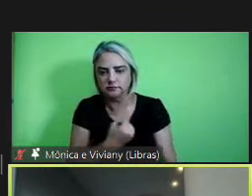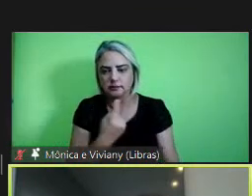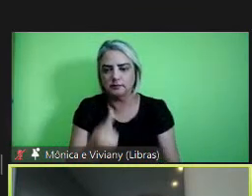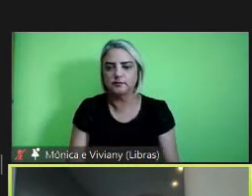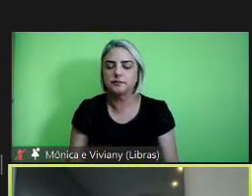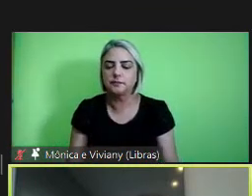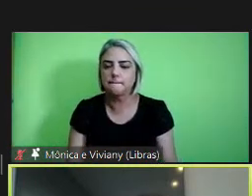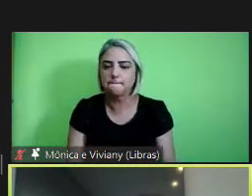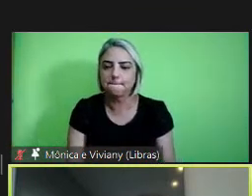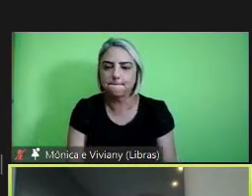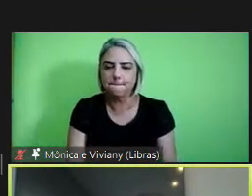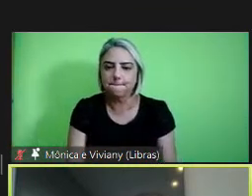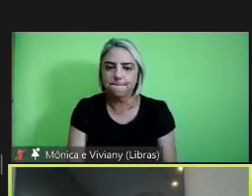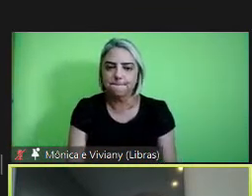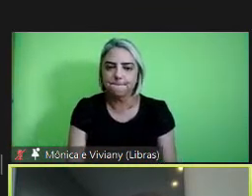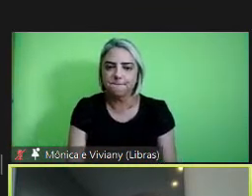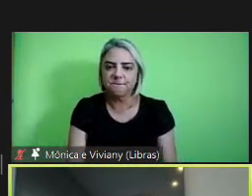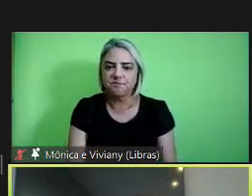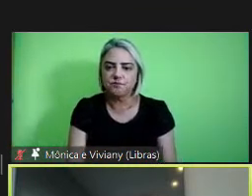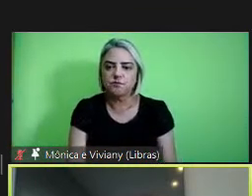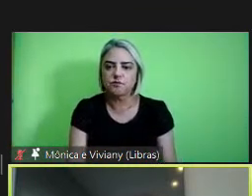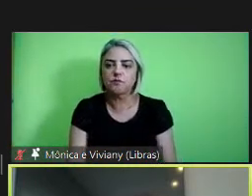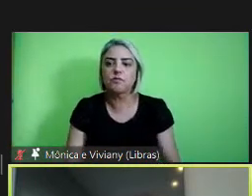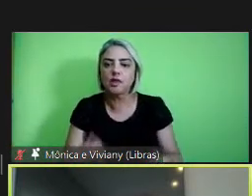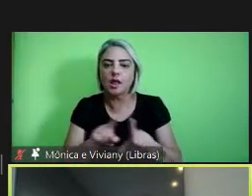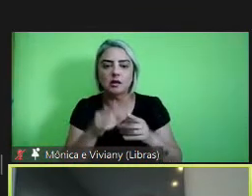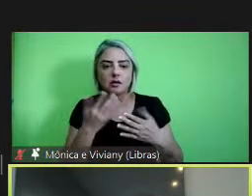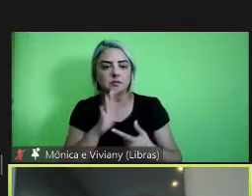individual service or individual treatments